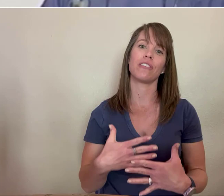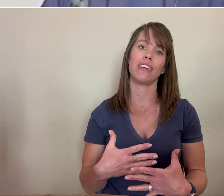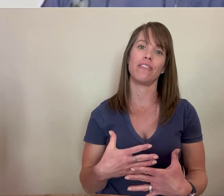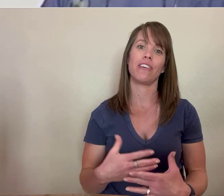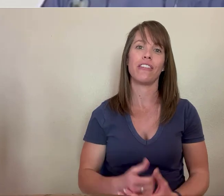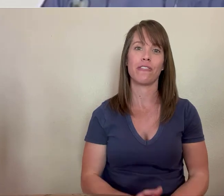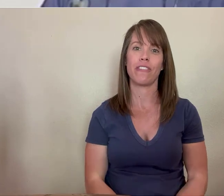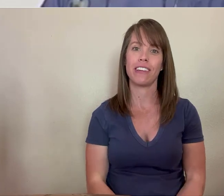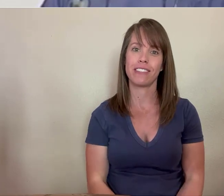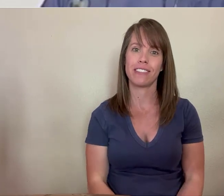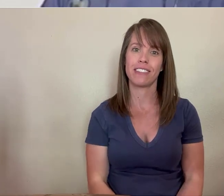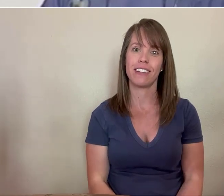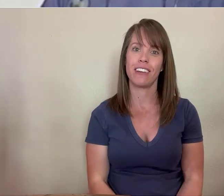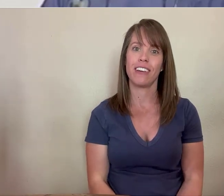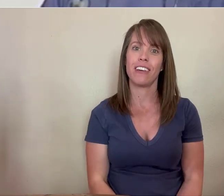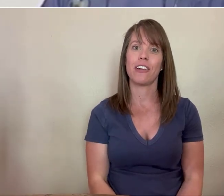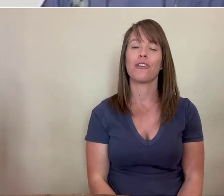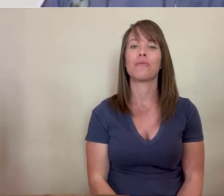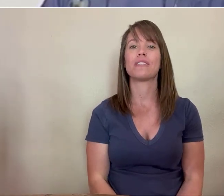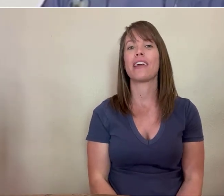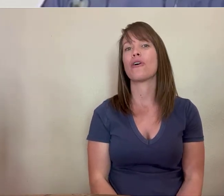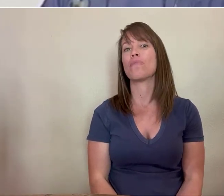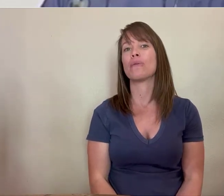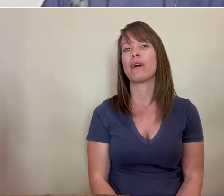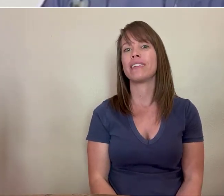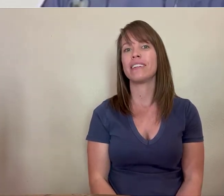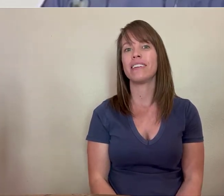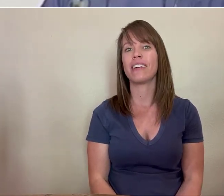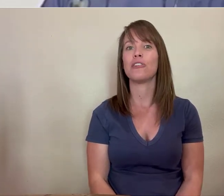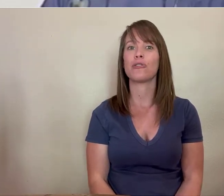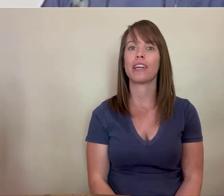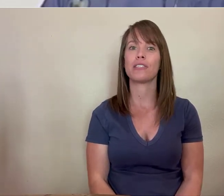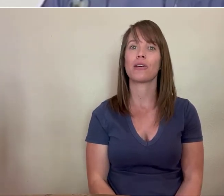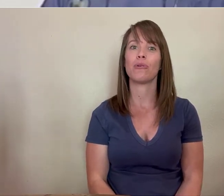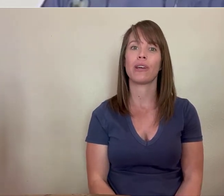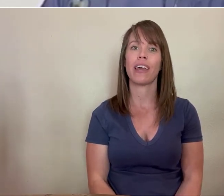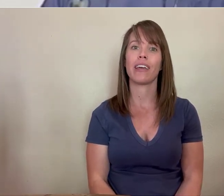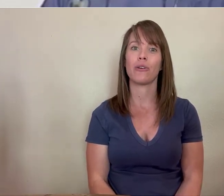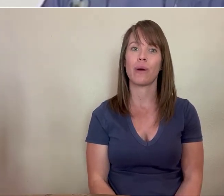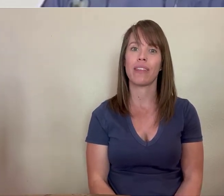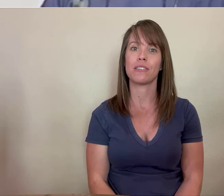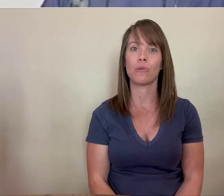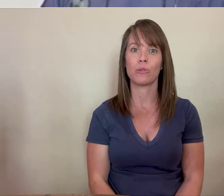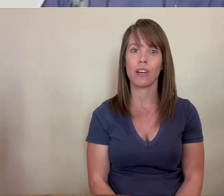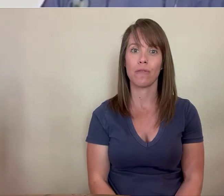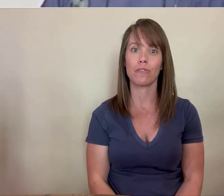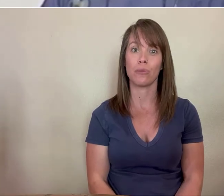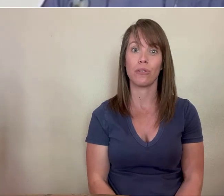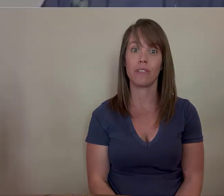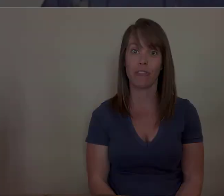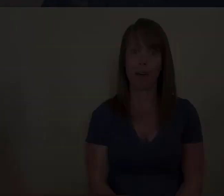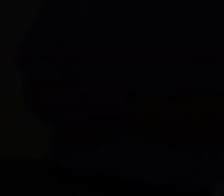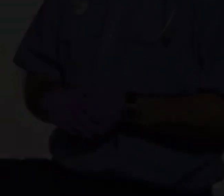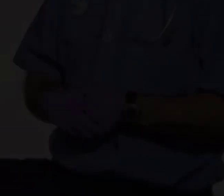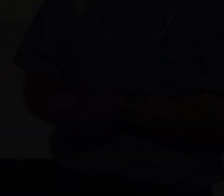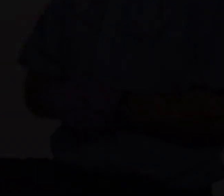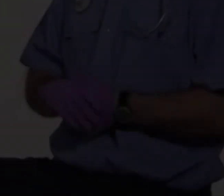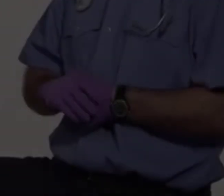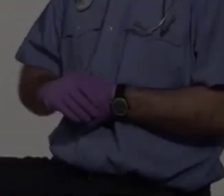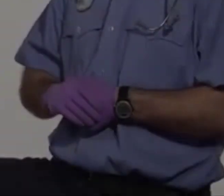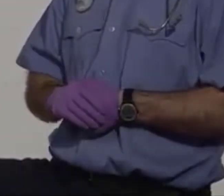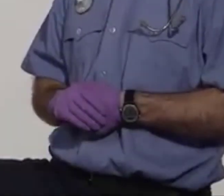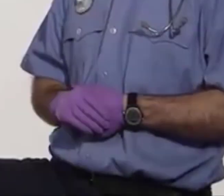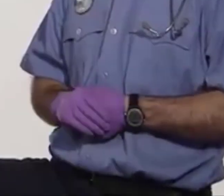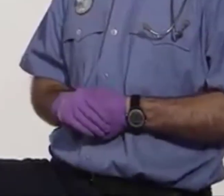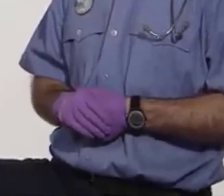sigh of relief in their face. You're staying open-minded and trying to communicate in a way that is most comfortable for them. This